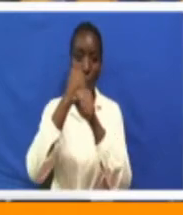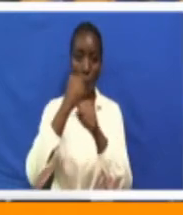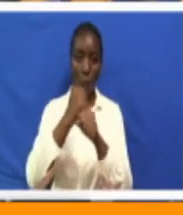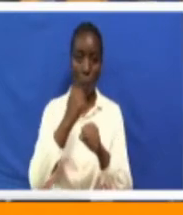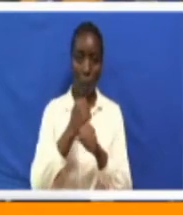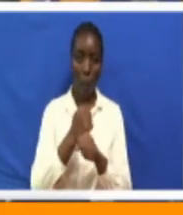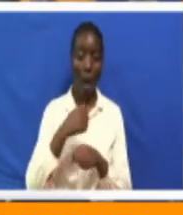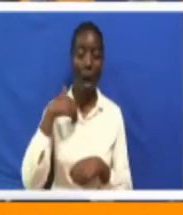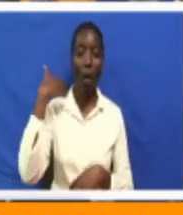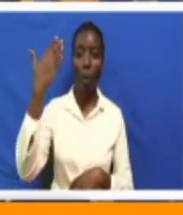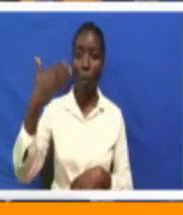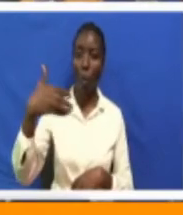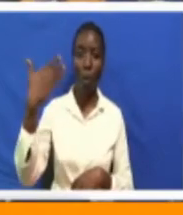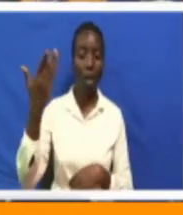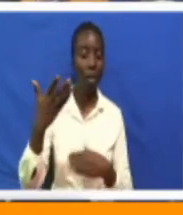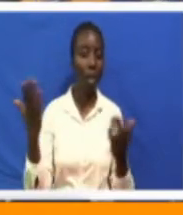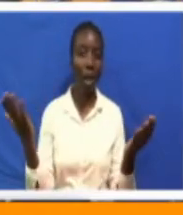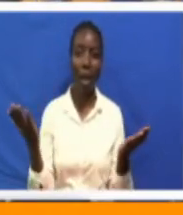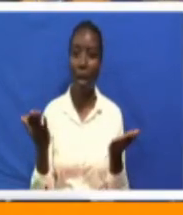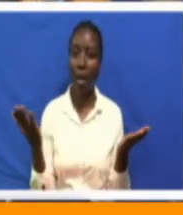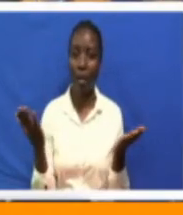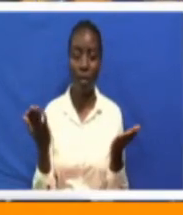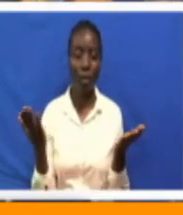kilo foreign